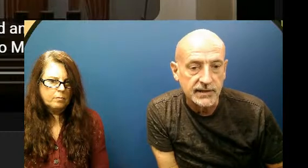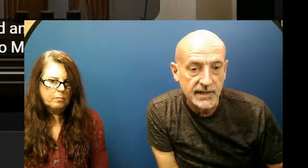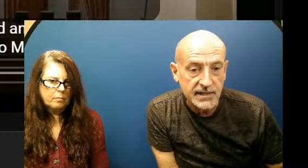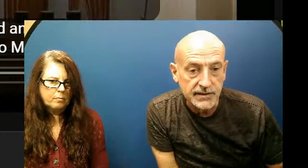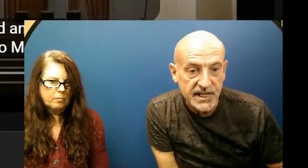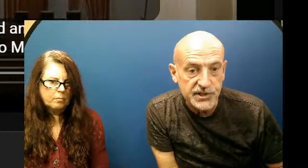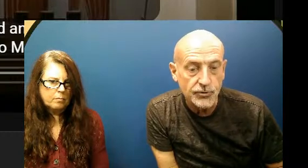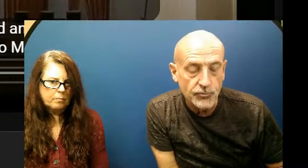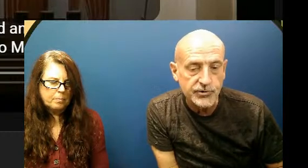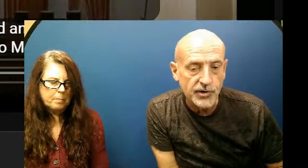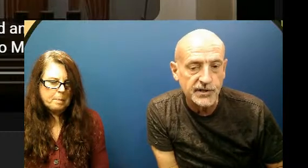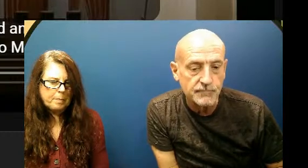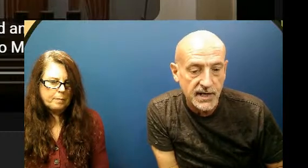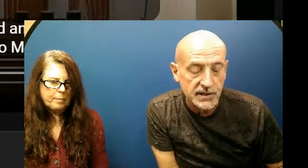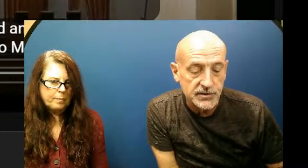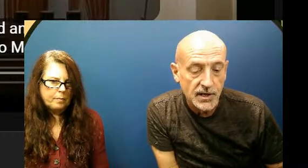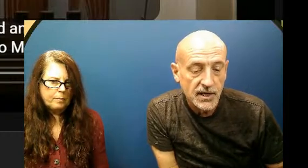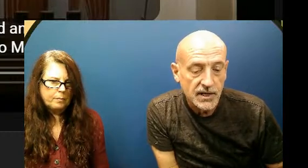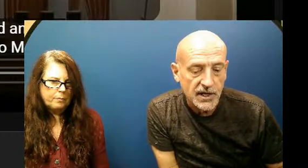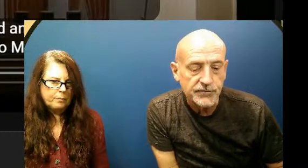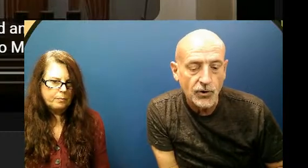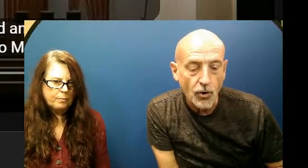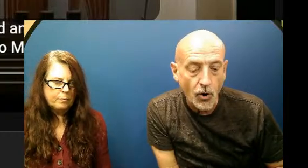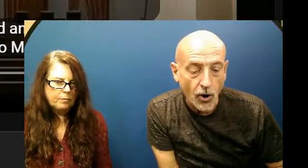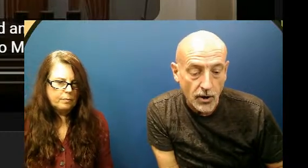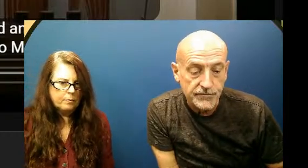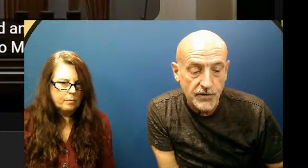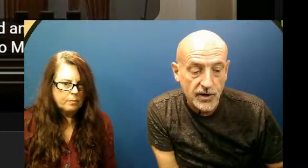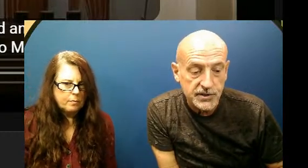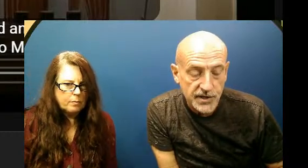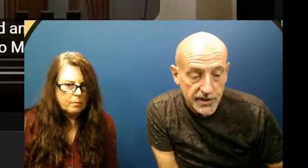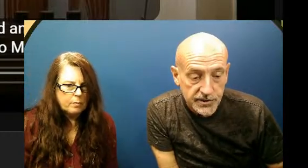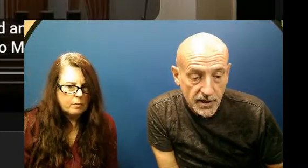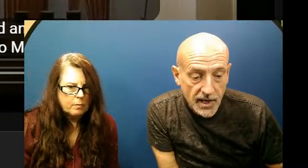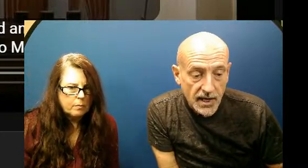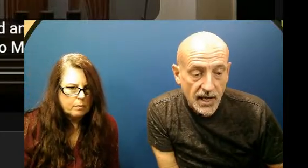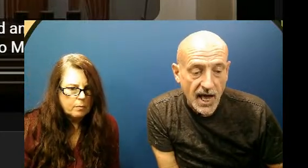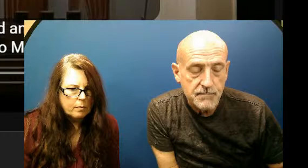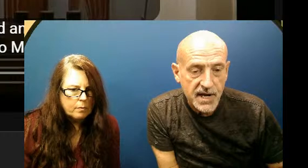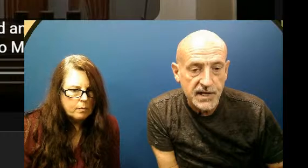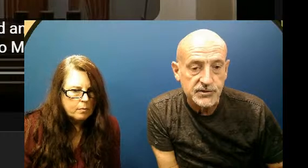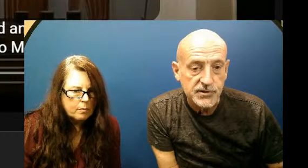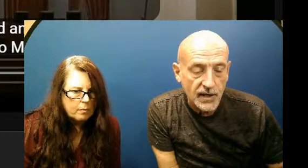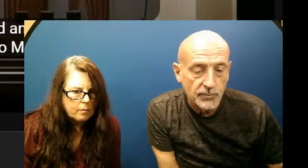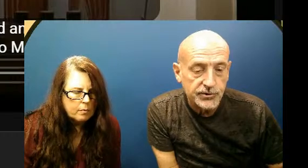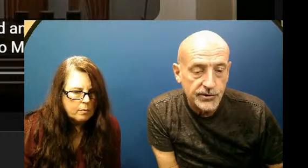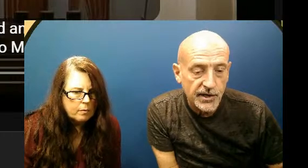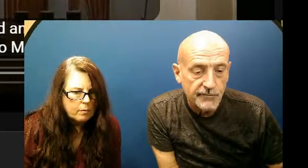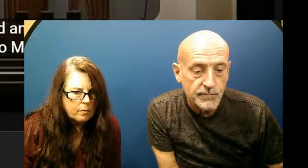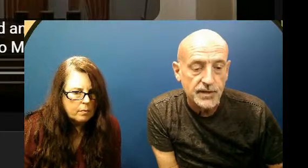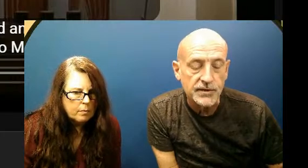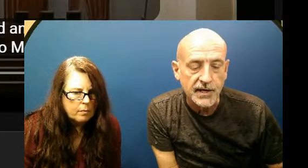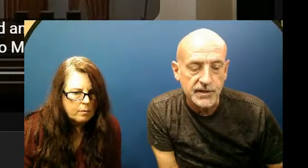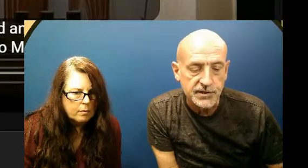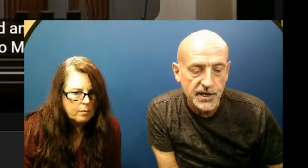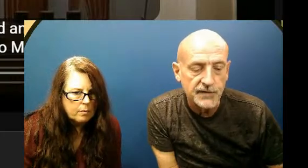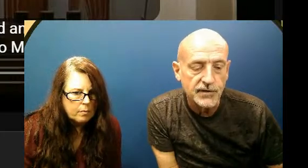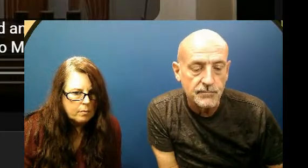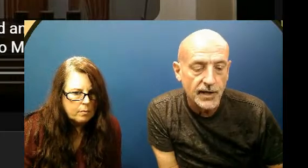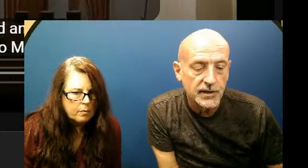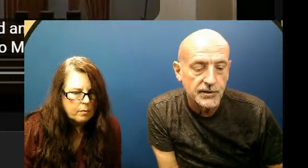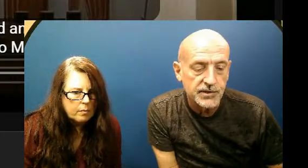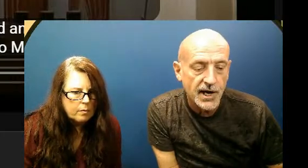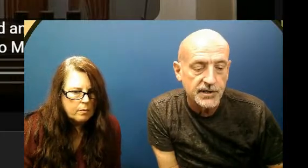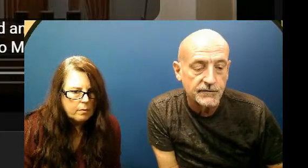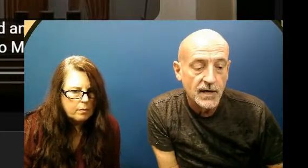be least restrictive means. If there exists a means available to the government that can achieve